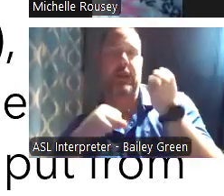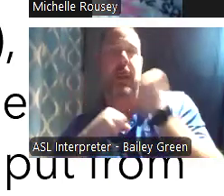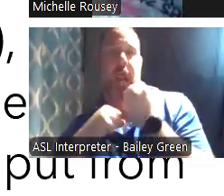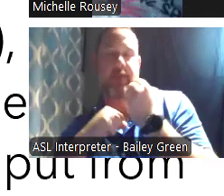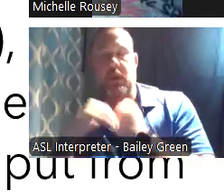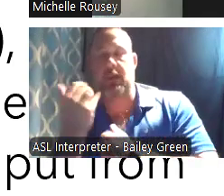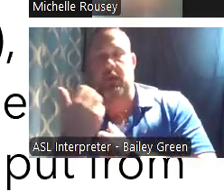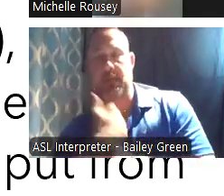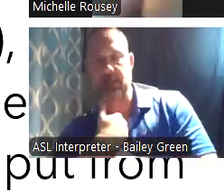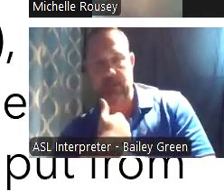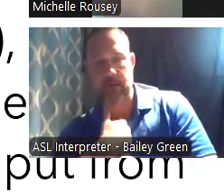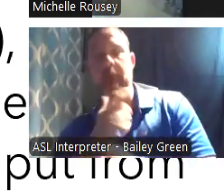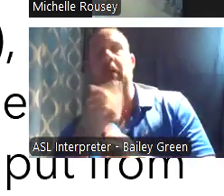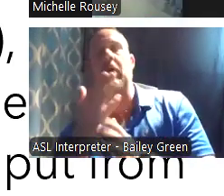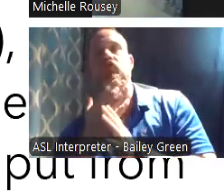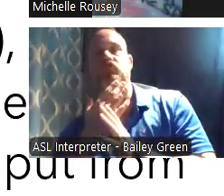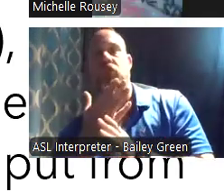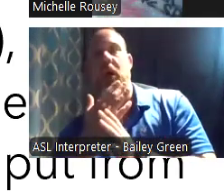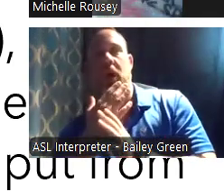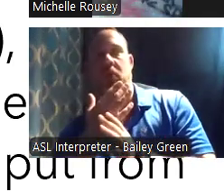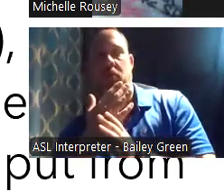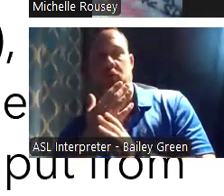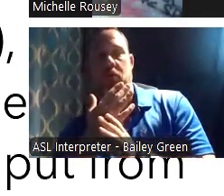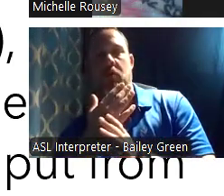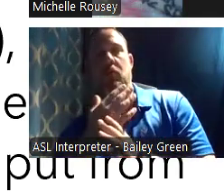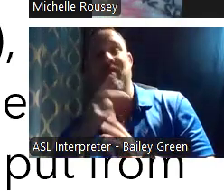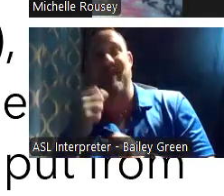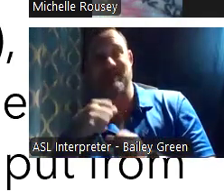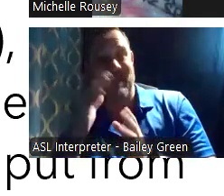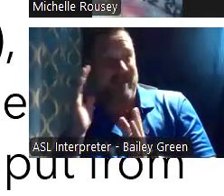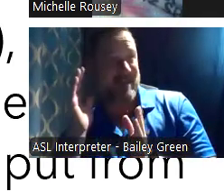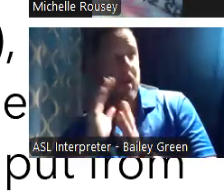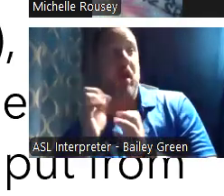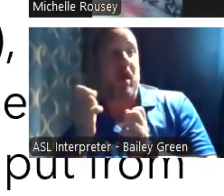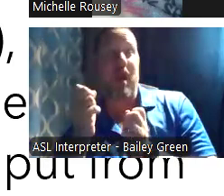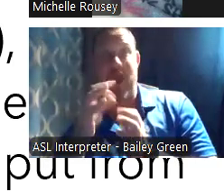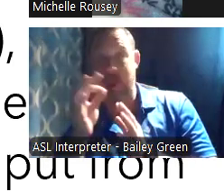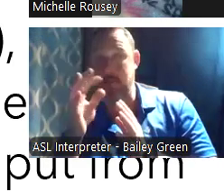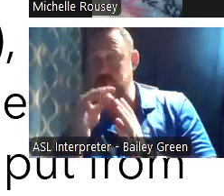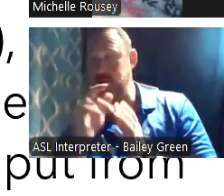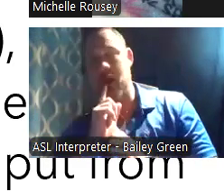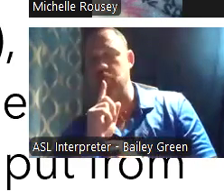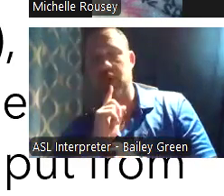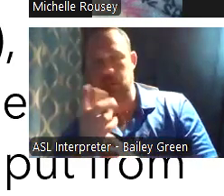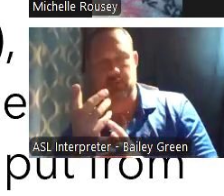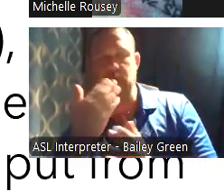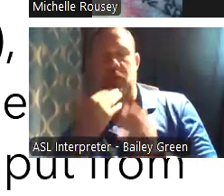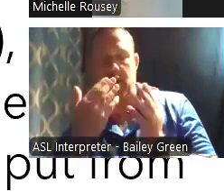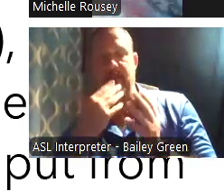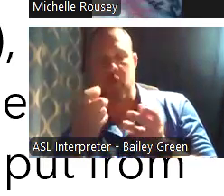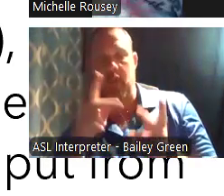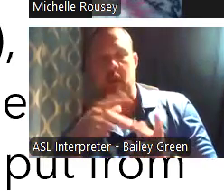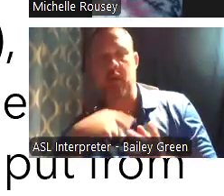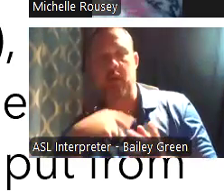myself, because we can share that even though the spend down may be an option, it's not realistic. So thank you guys for allowing me